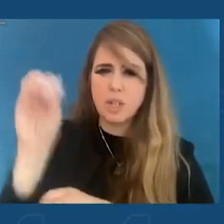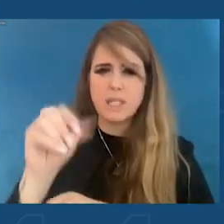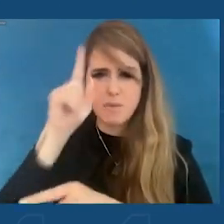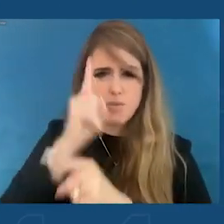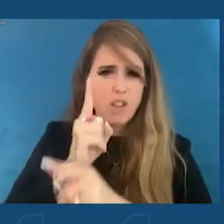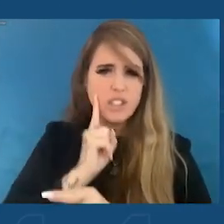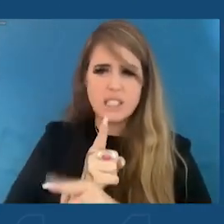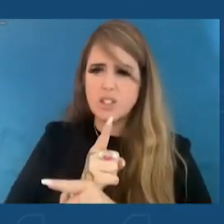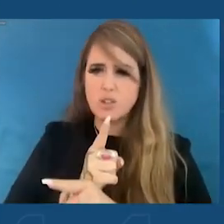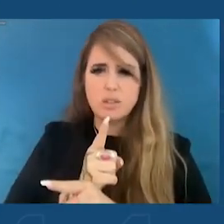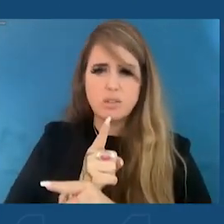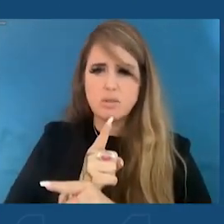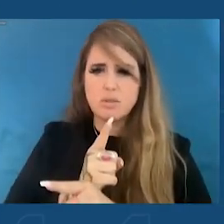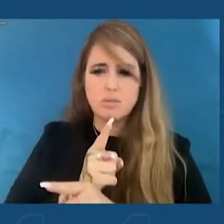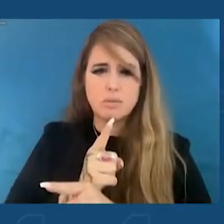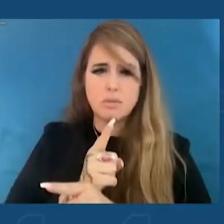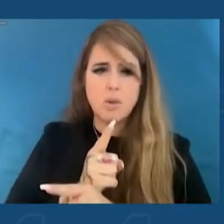sisters.